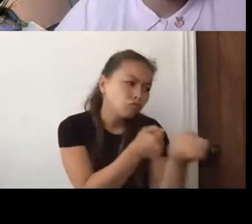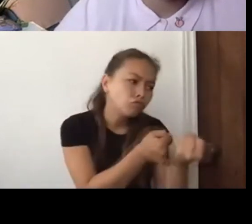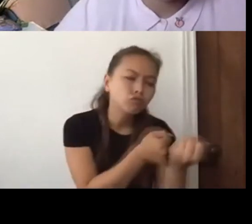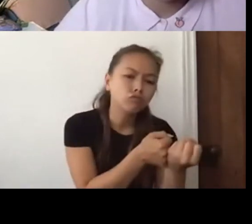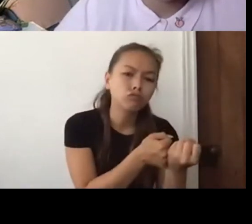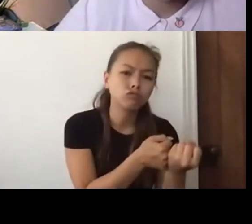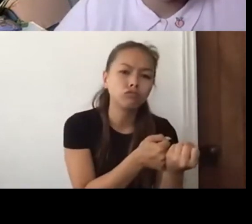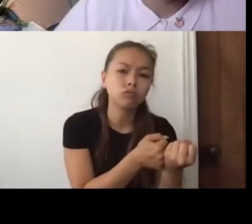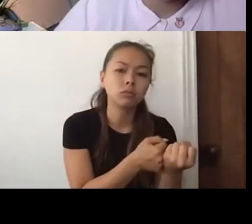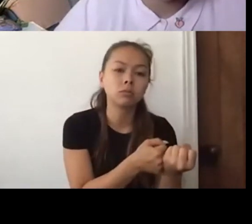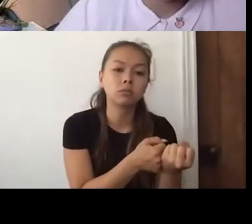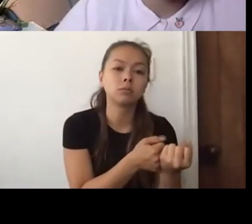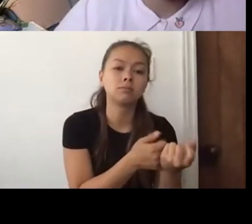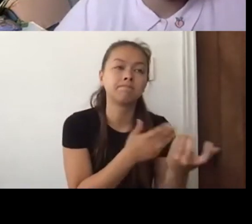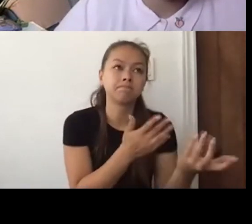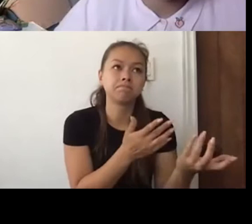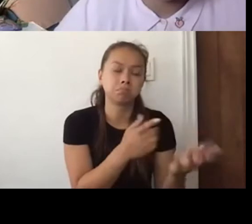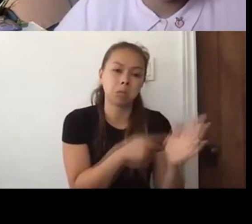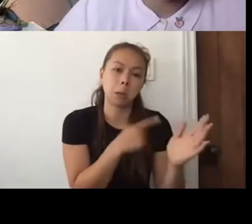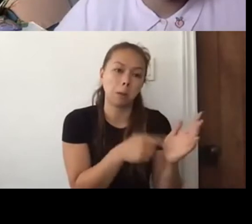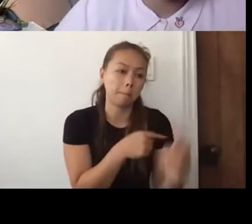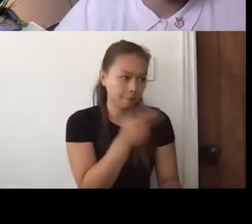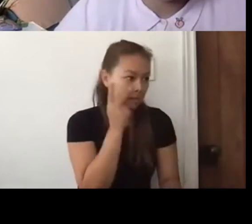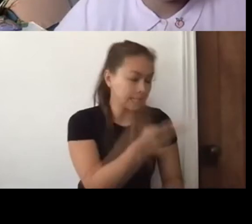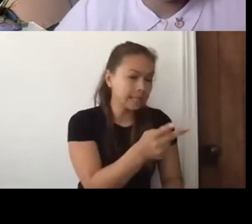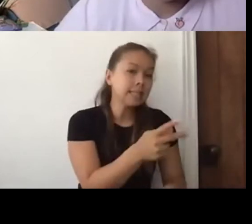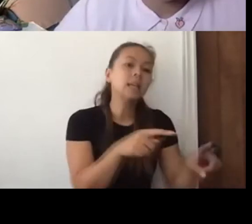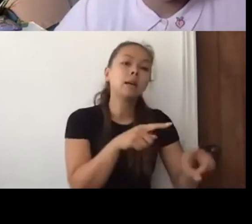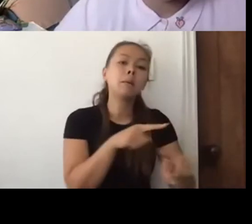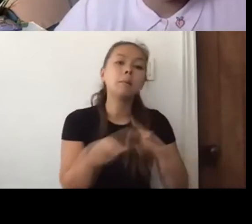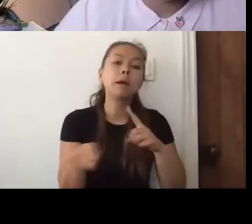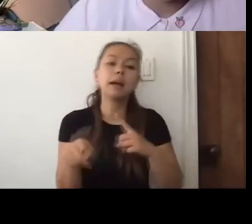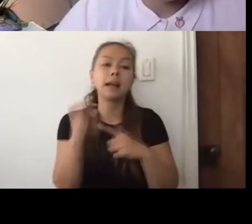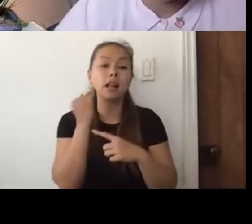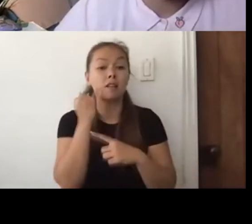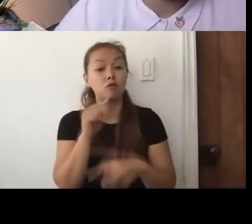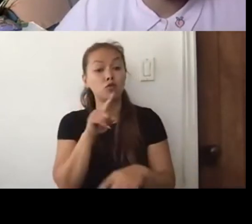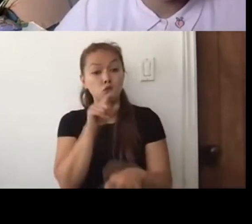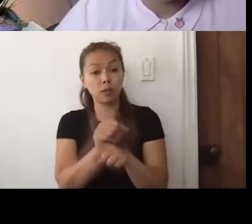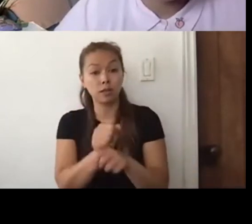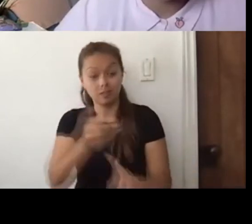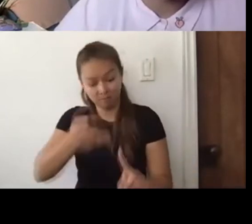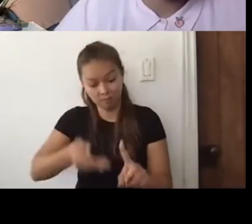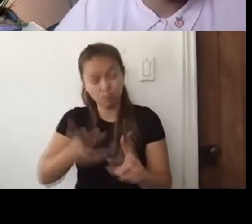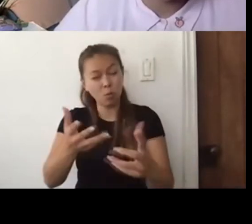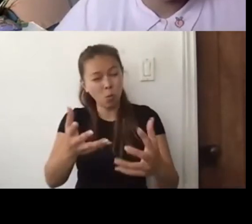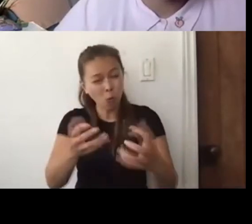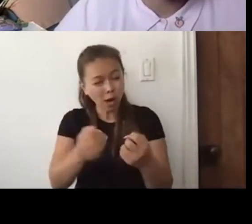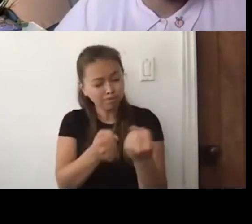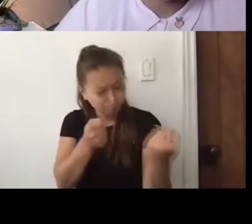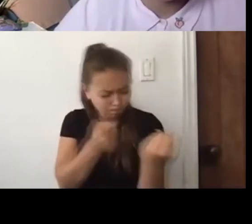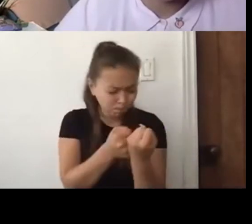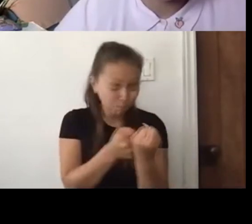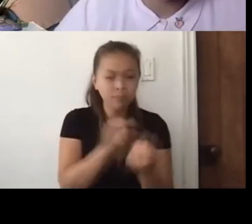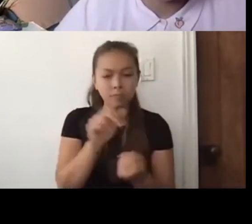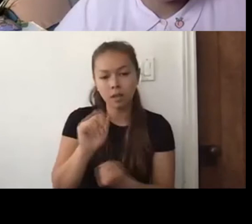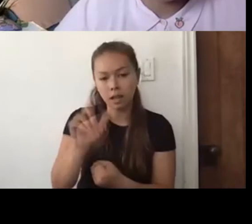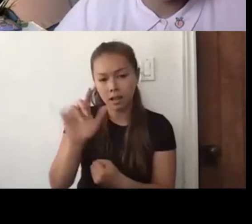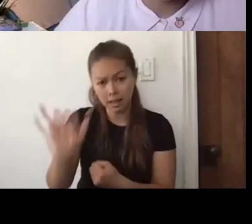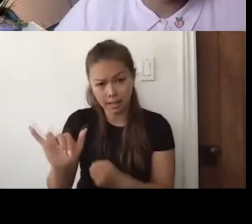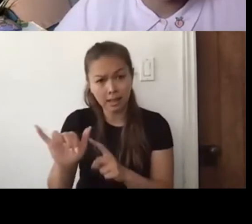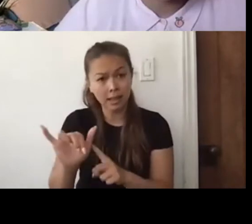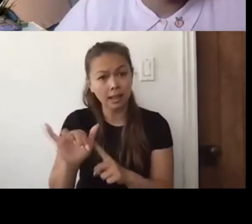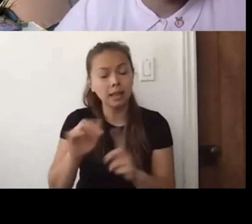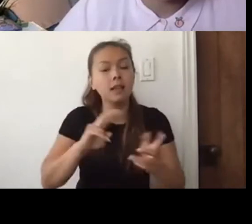you're trying to be a good ally, it's moving past that trying to compare experiences, recognizing that I might never understand what you're going through, but